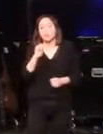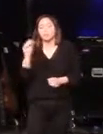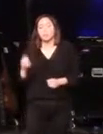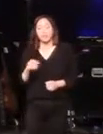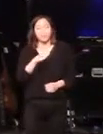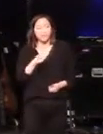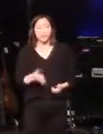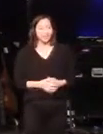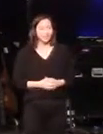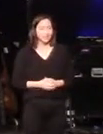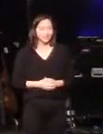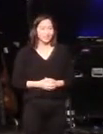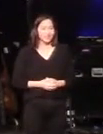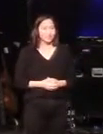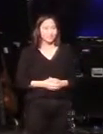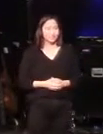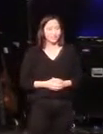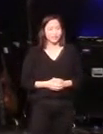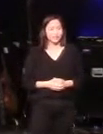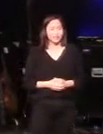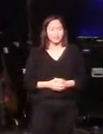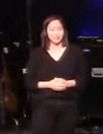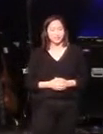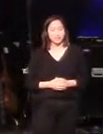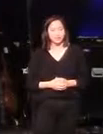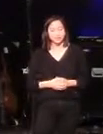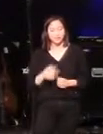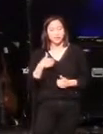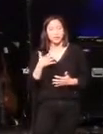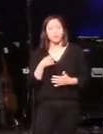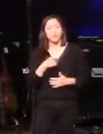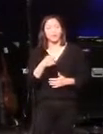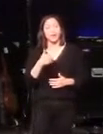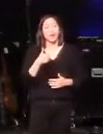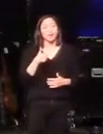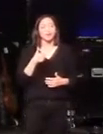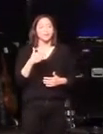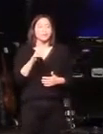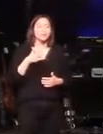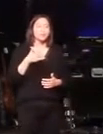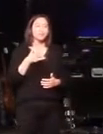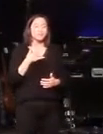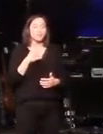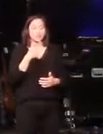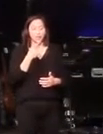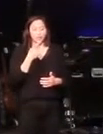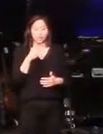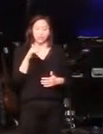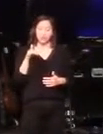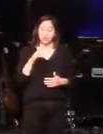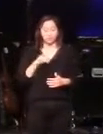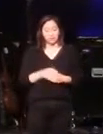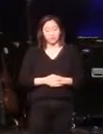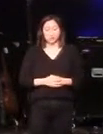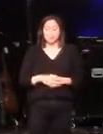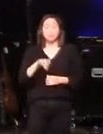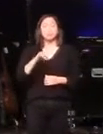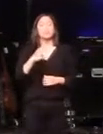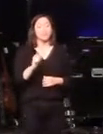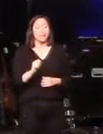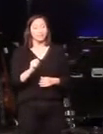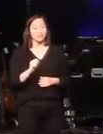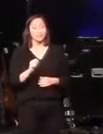number. I'm trying to set a heart that says, I want to be in a place where God has to come in And by the way, slip me a sandwich. Do you understand what I'm saying?